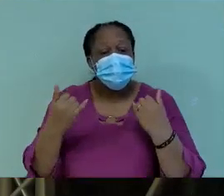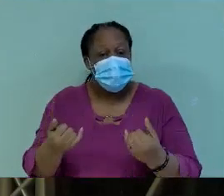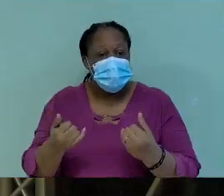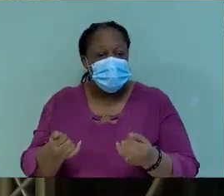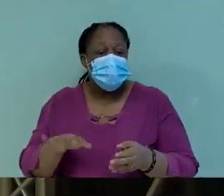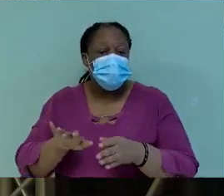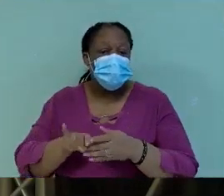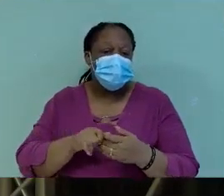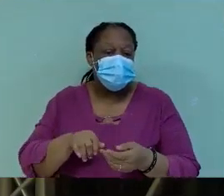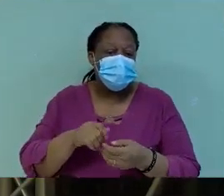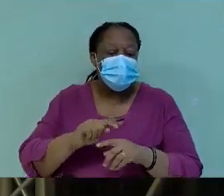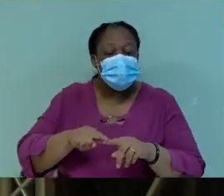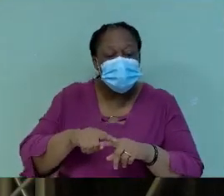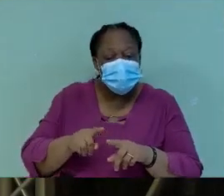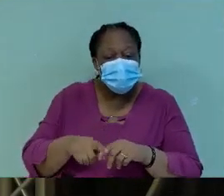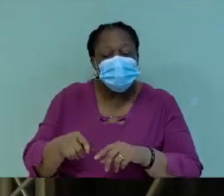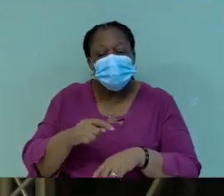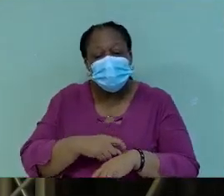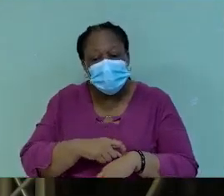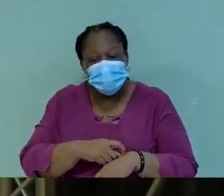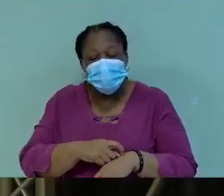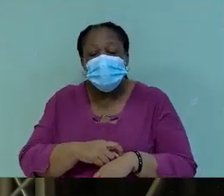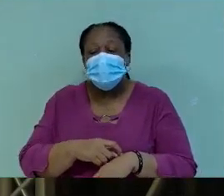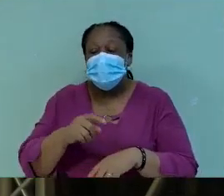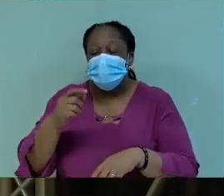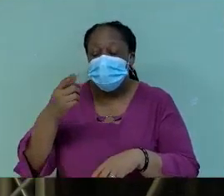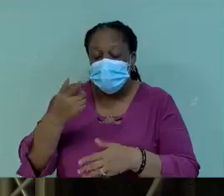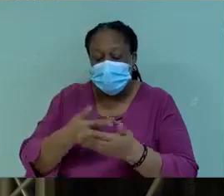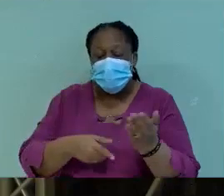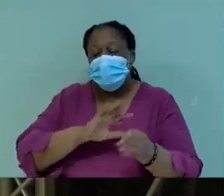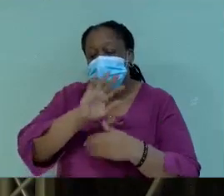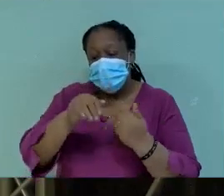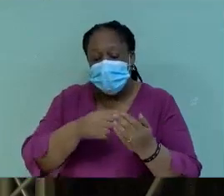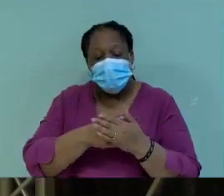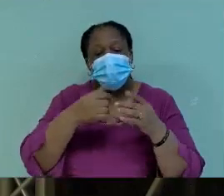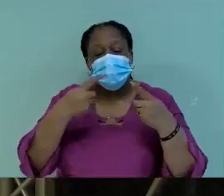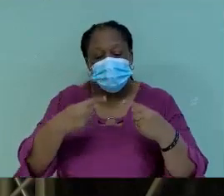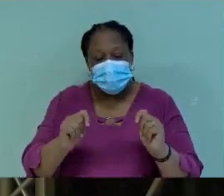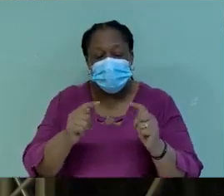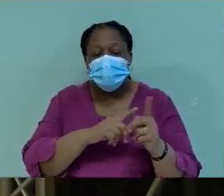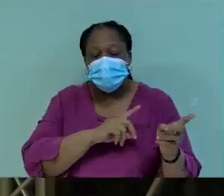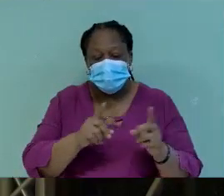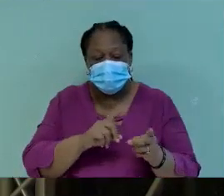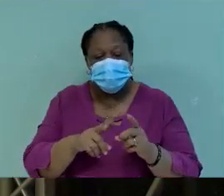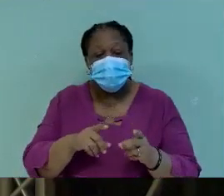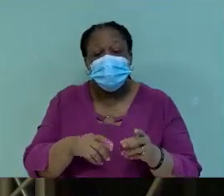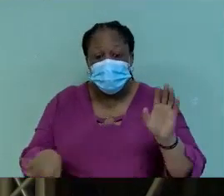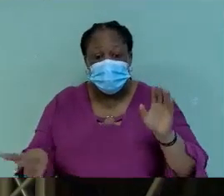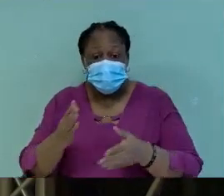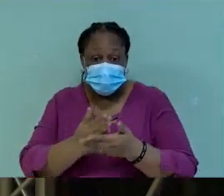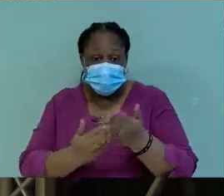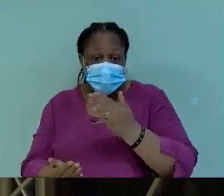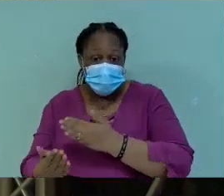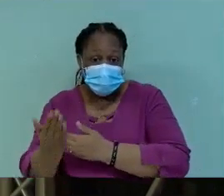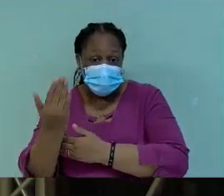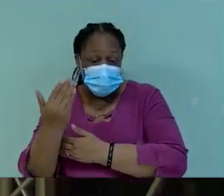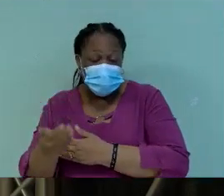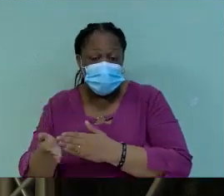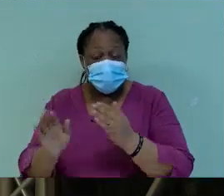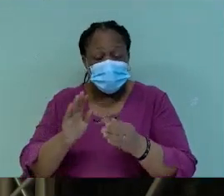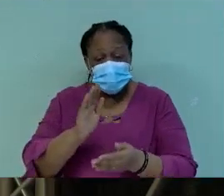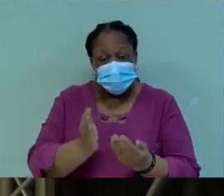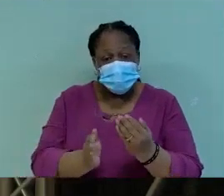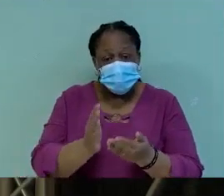the standard approach across the entire public sector. We believe that the flexible working arrangements